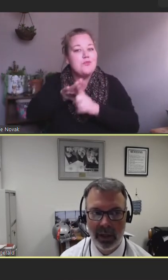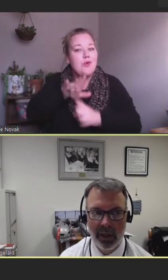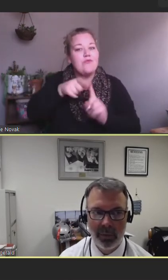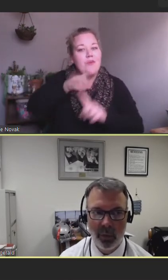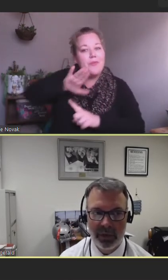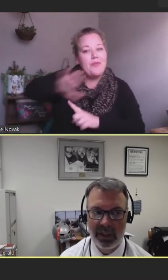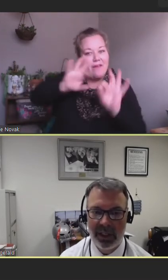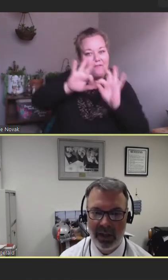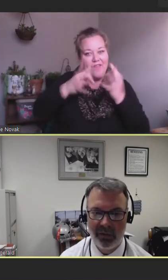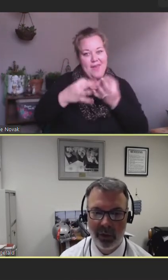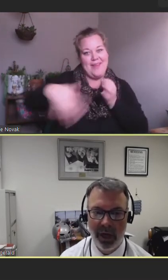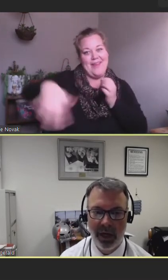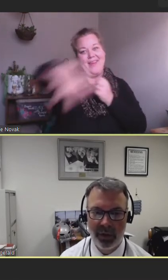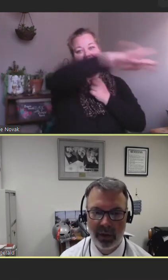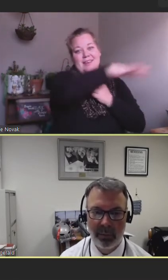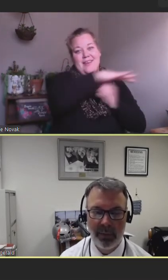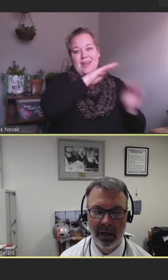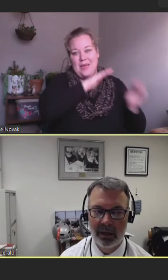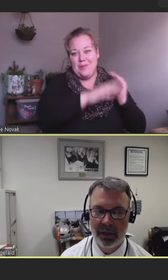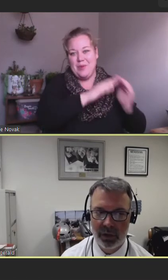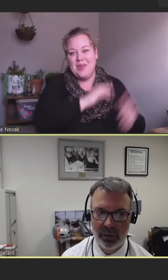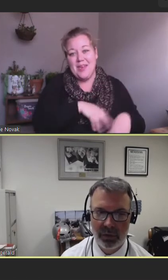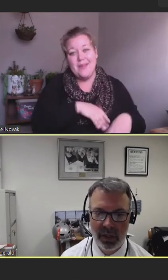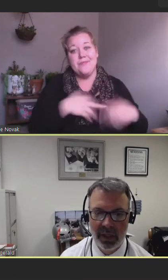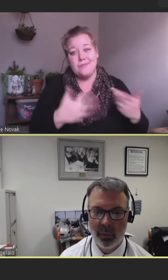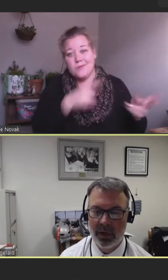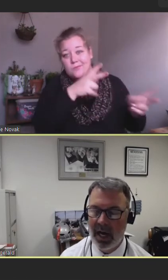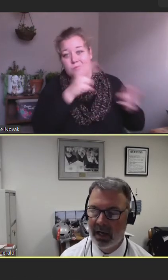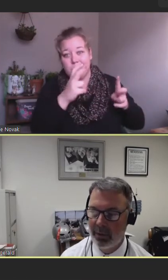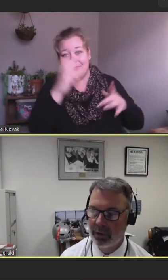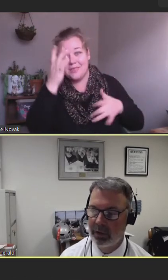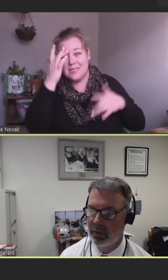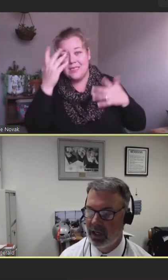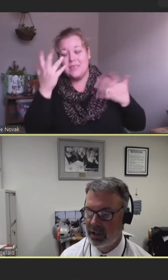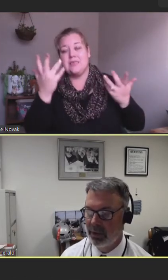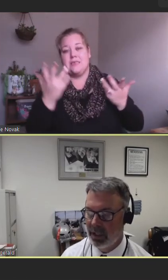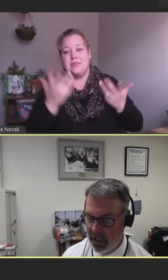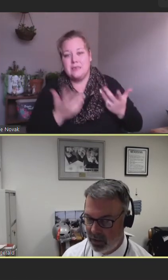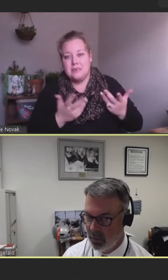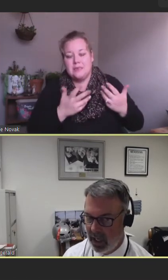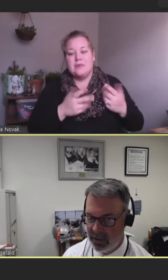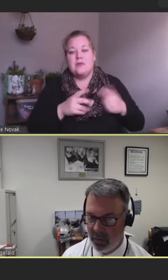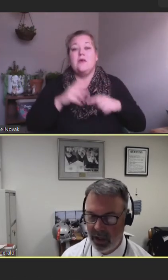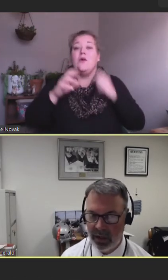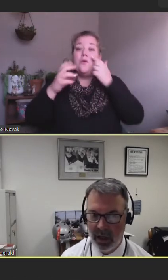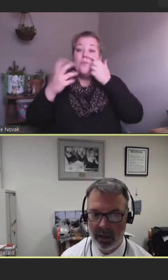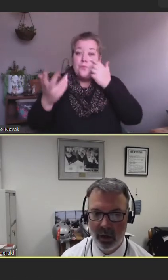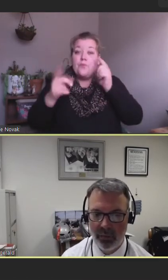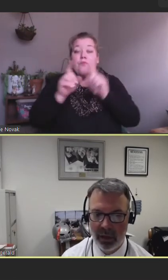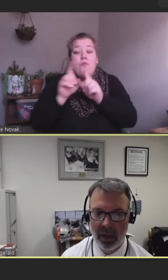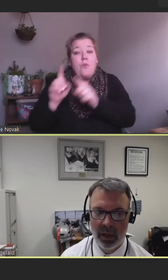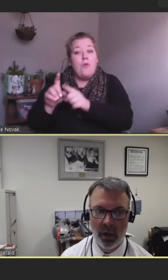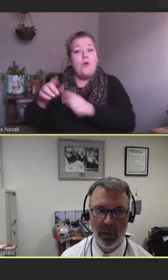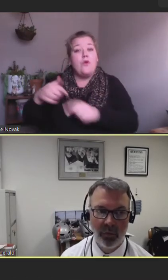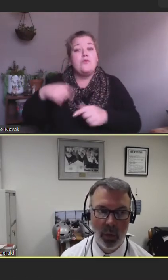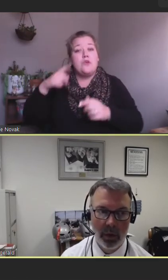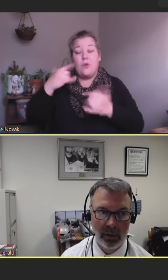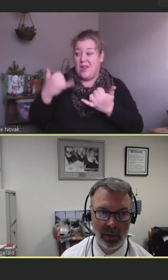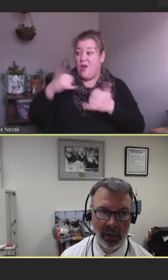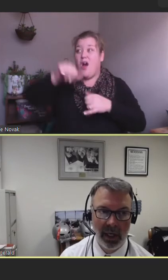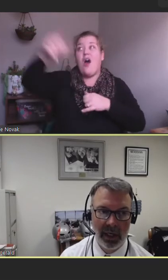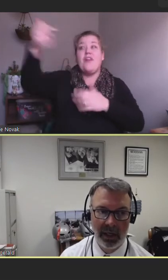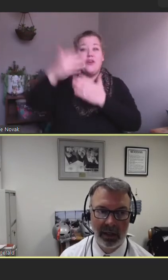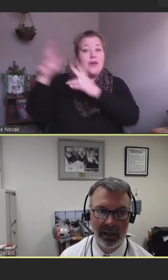COVID, but we'll see deaths from other medical issues that we're not able to address because we're concentrated on COVID going